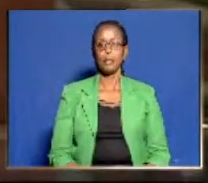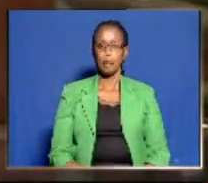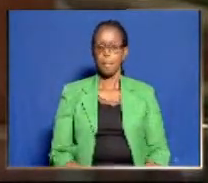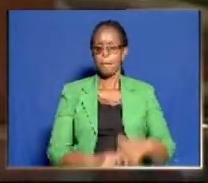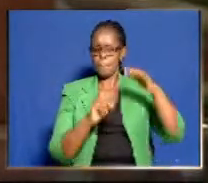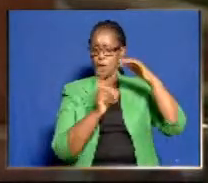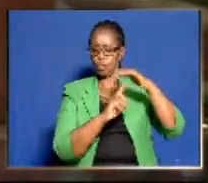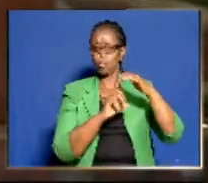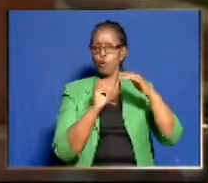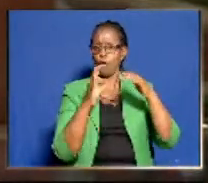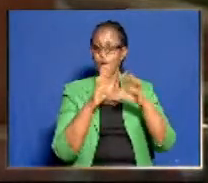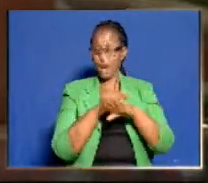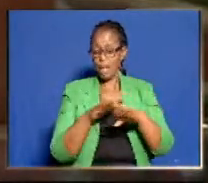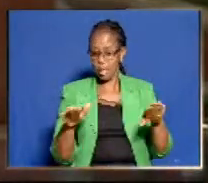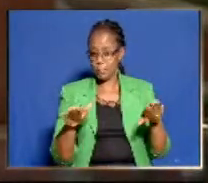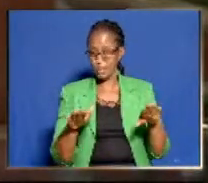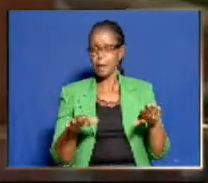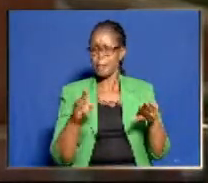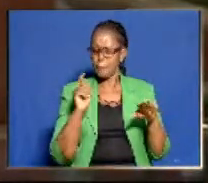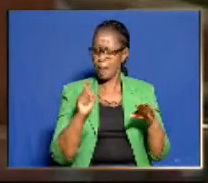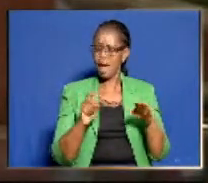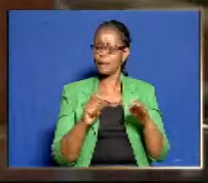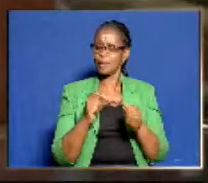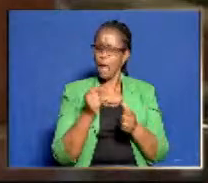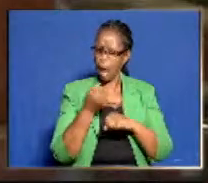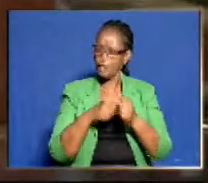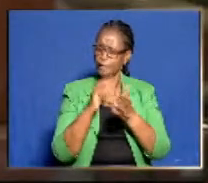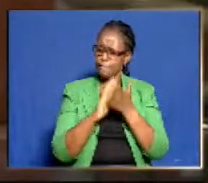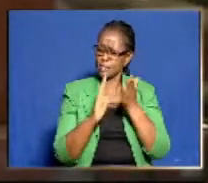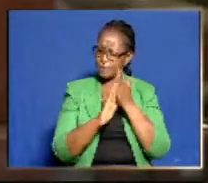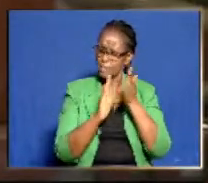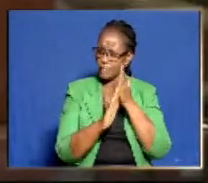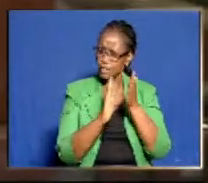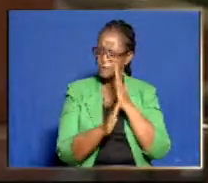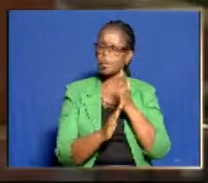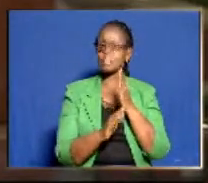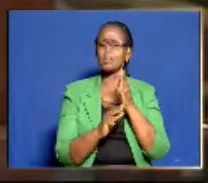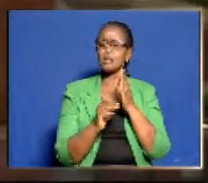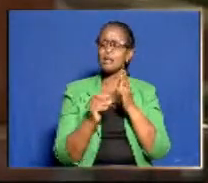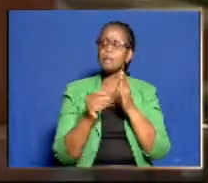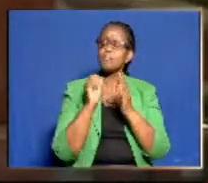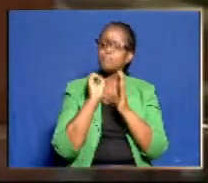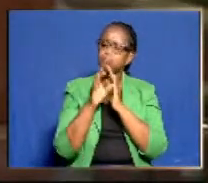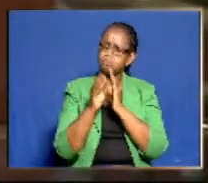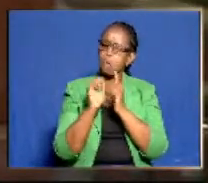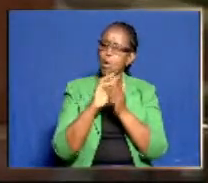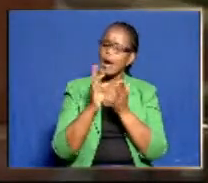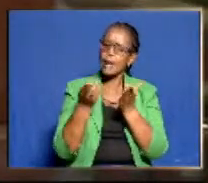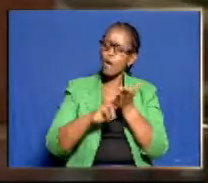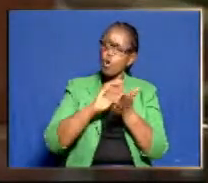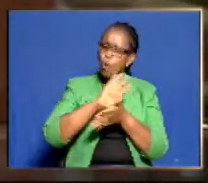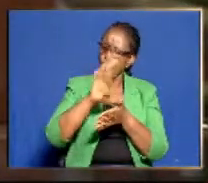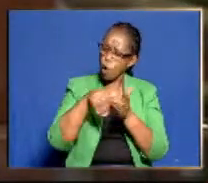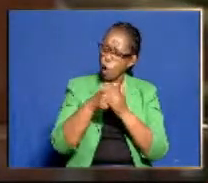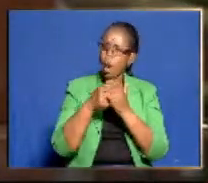expedite the full implementation of digitization of land registries. Mr. Speaker, you notice that digitalization